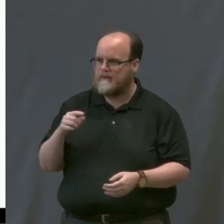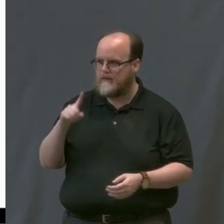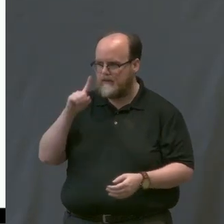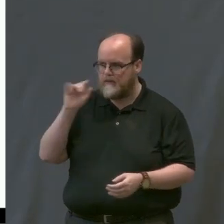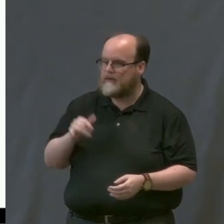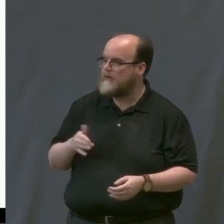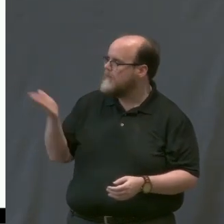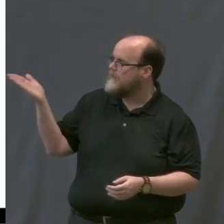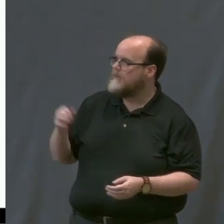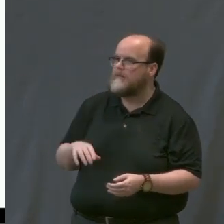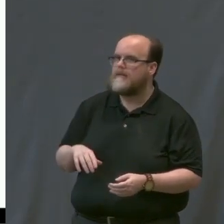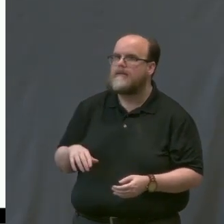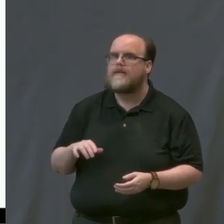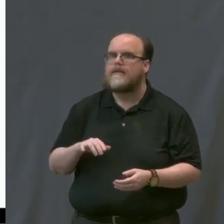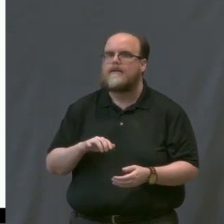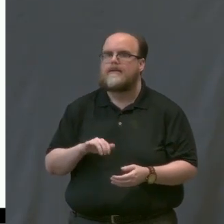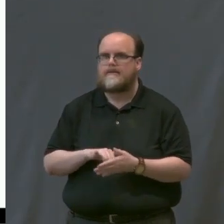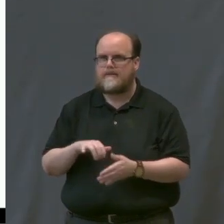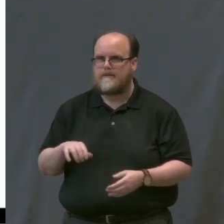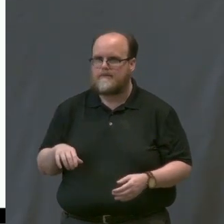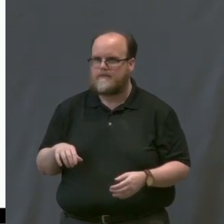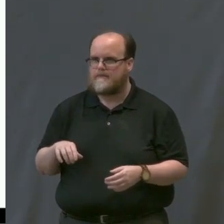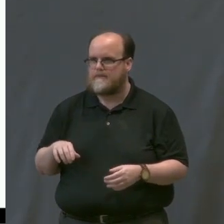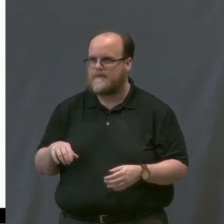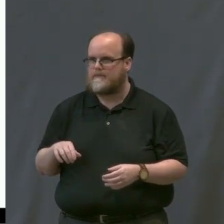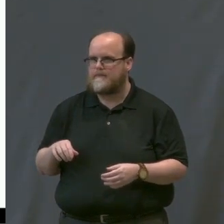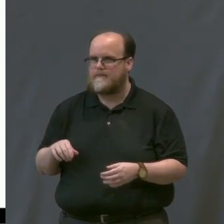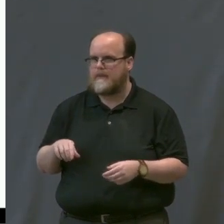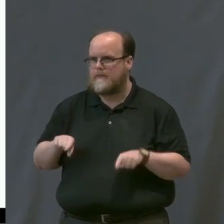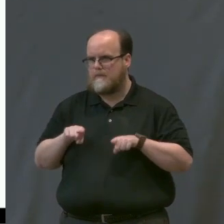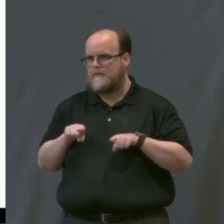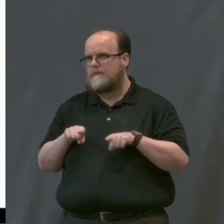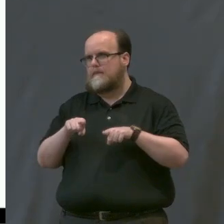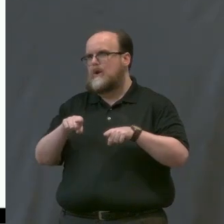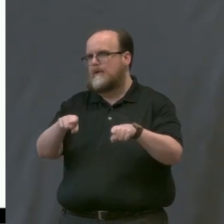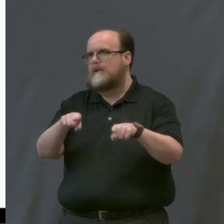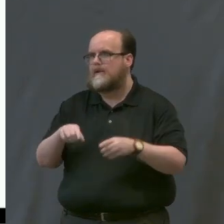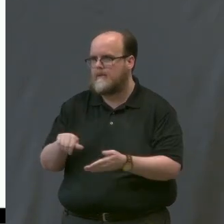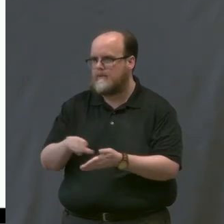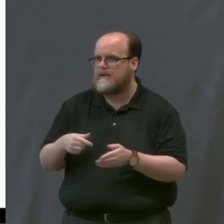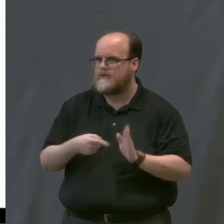the parallel page, for lack of a better term. It will show you